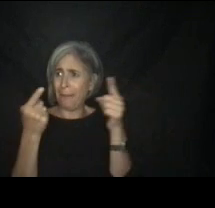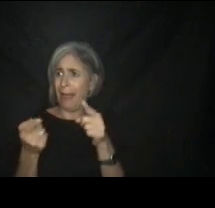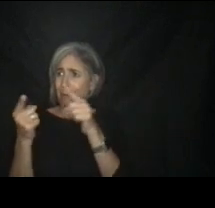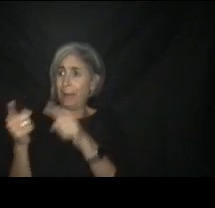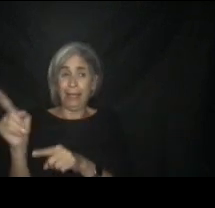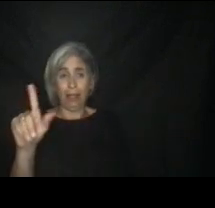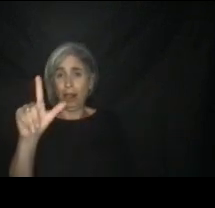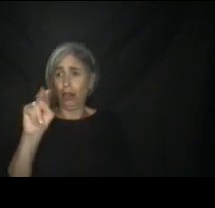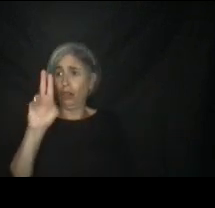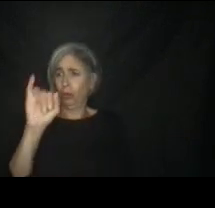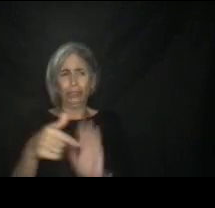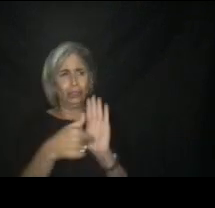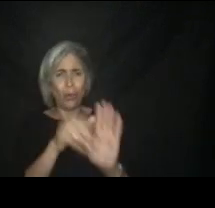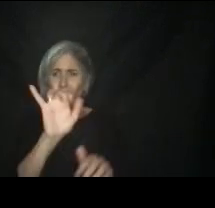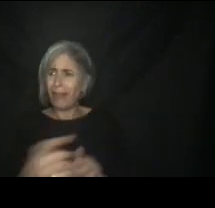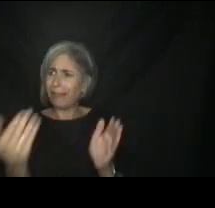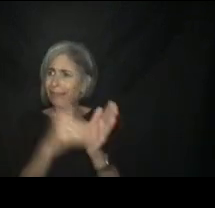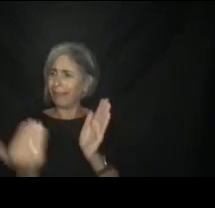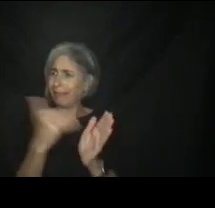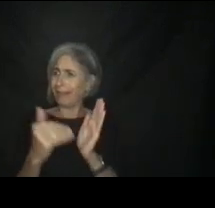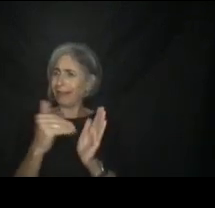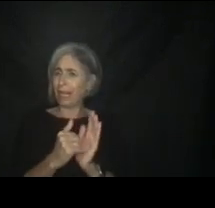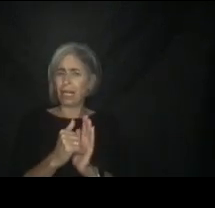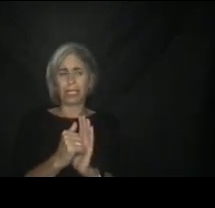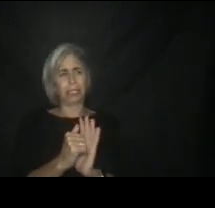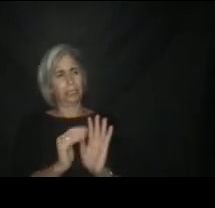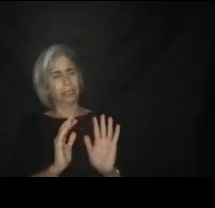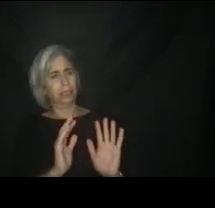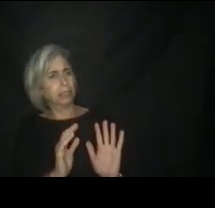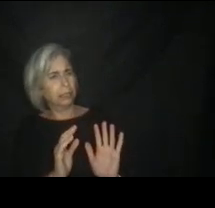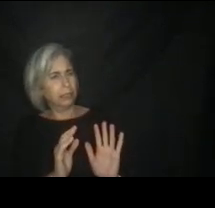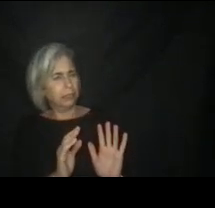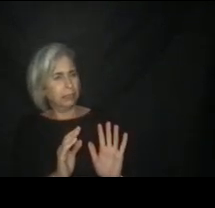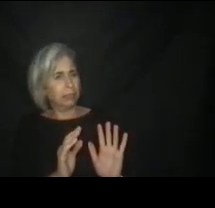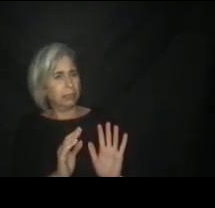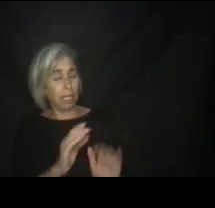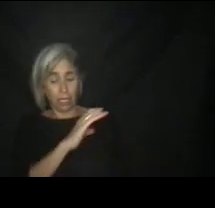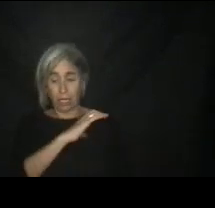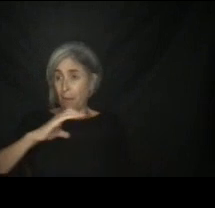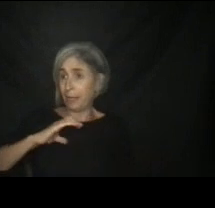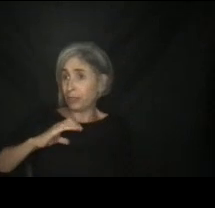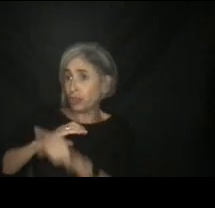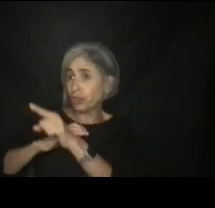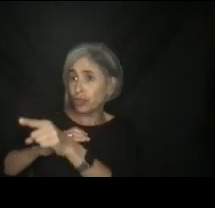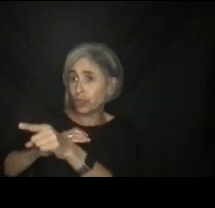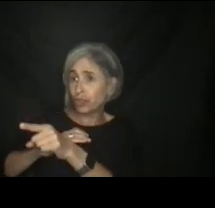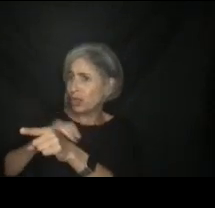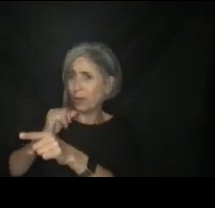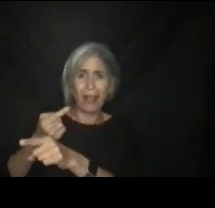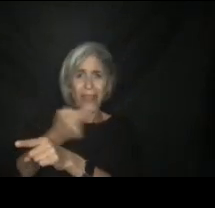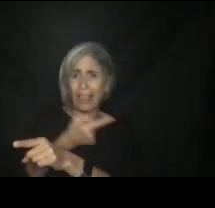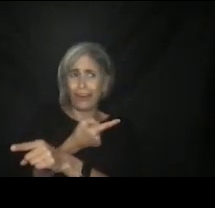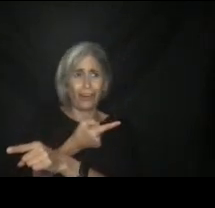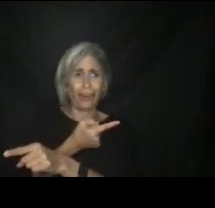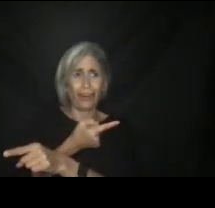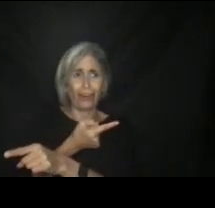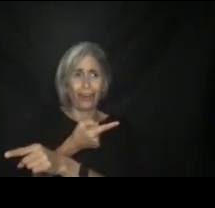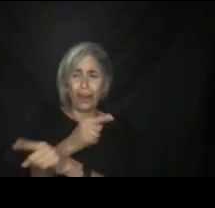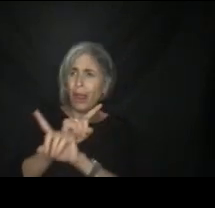shown that. Commissioners, you guys weren't there, But he did